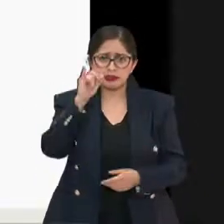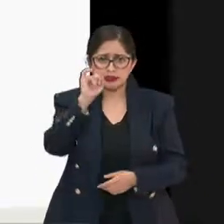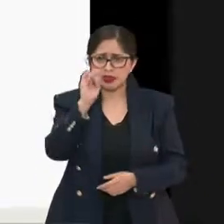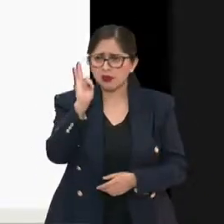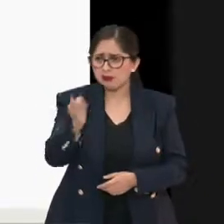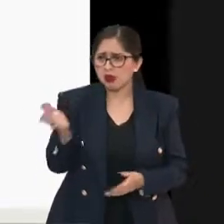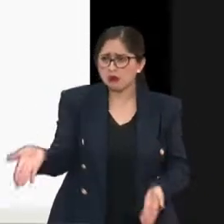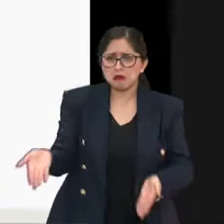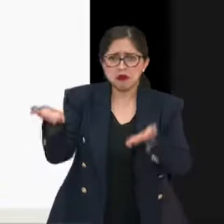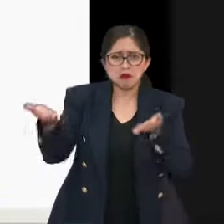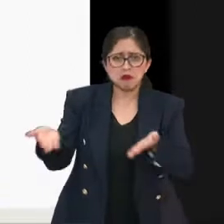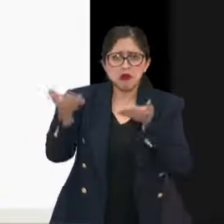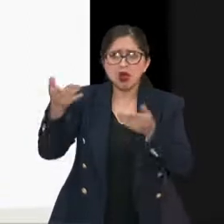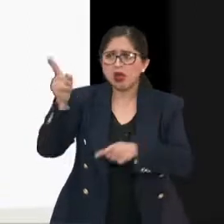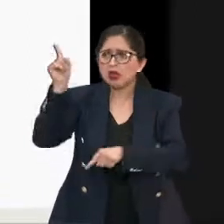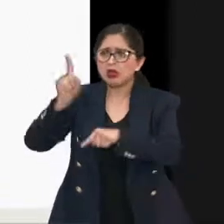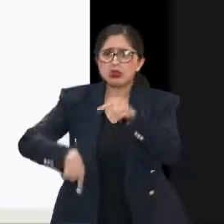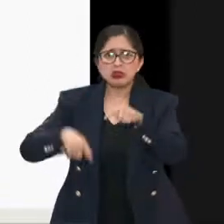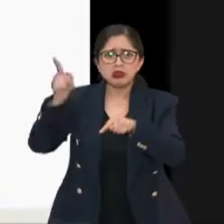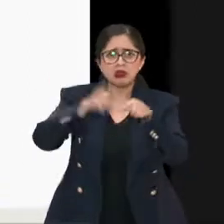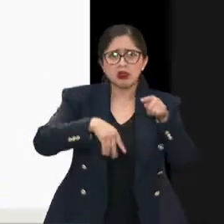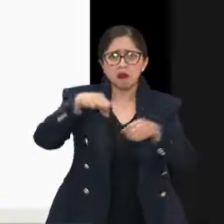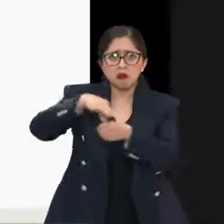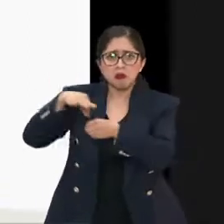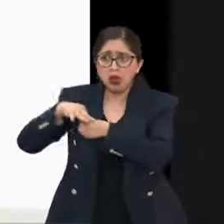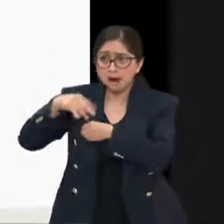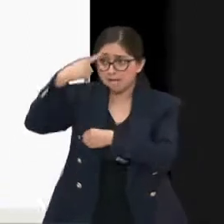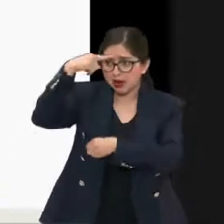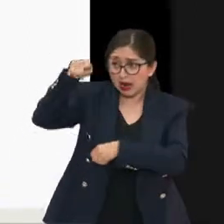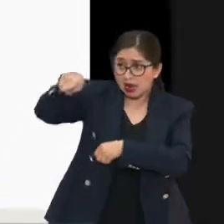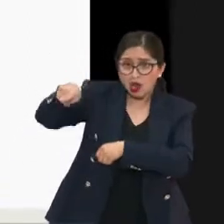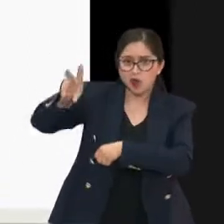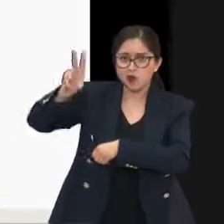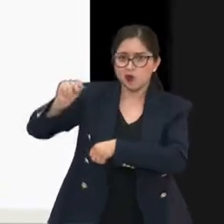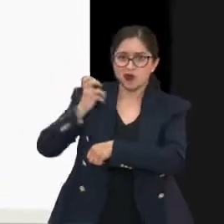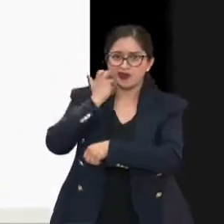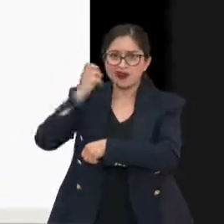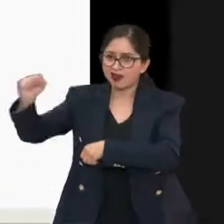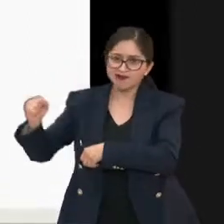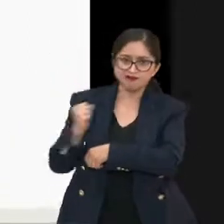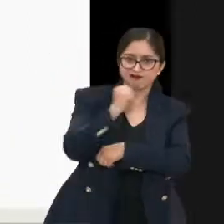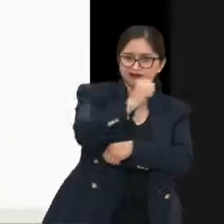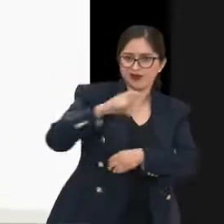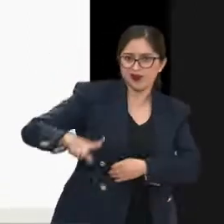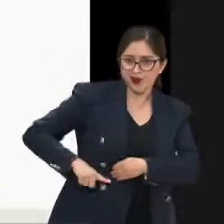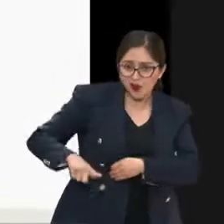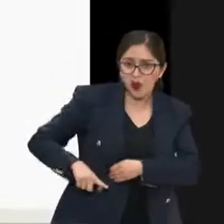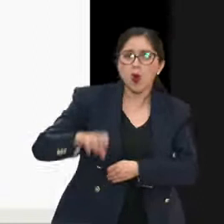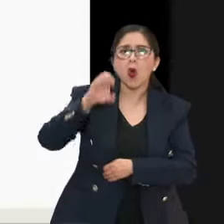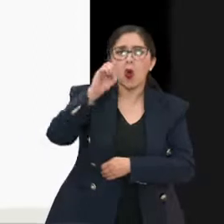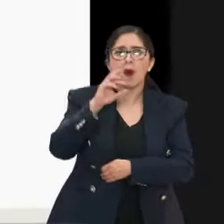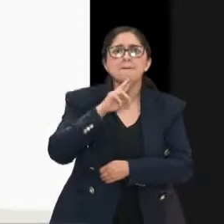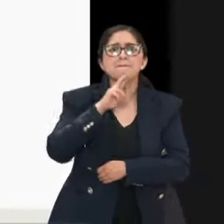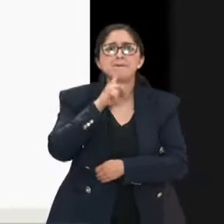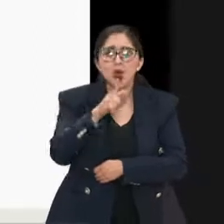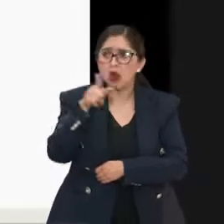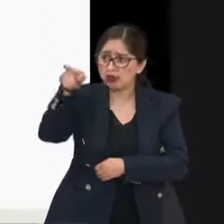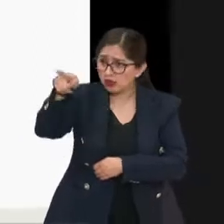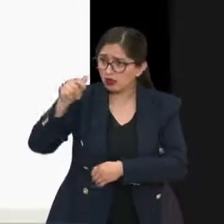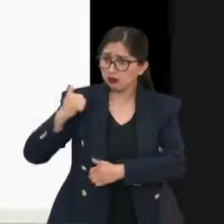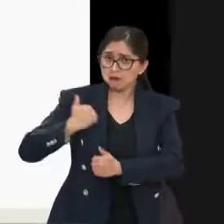saw that there was a predisposition that to tolerate